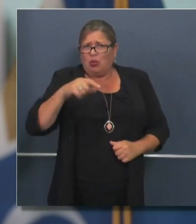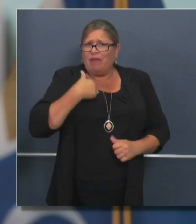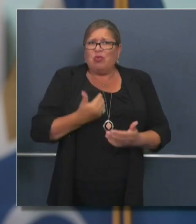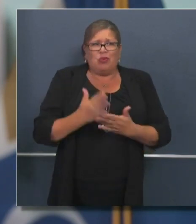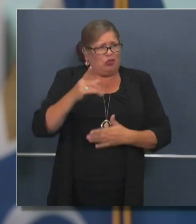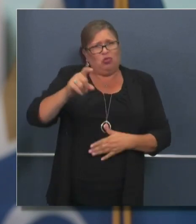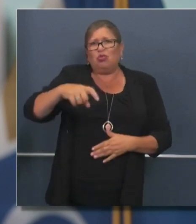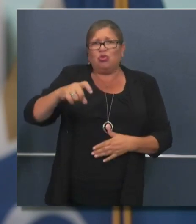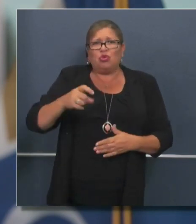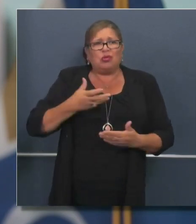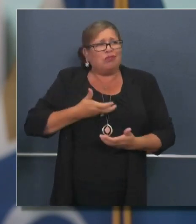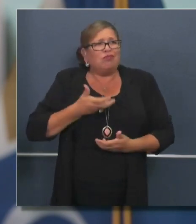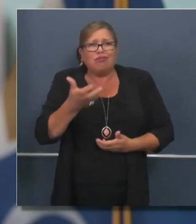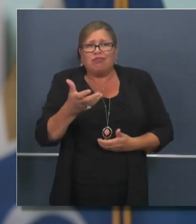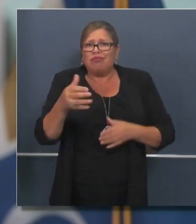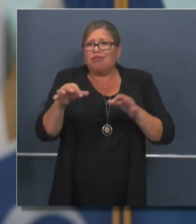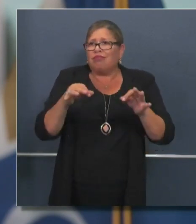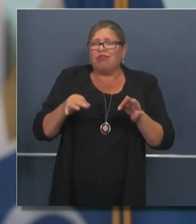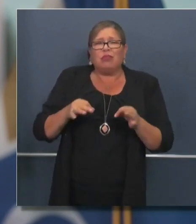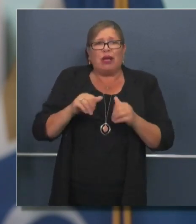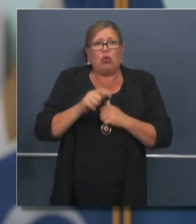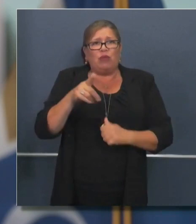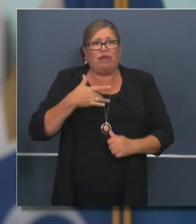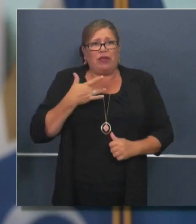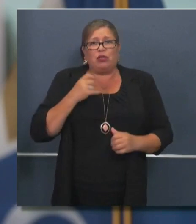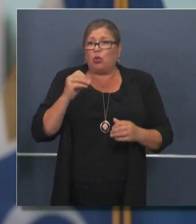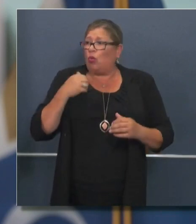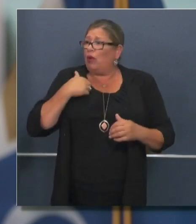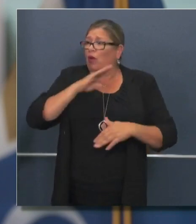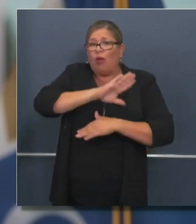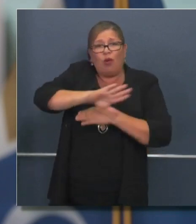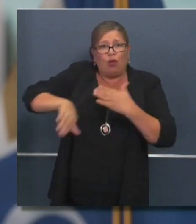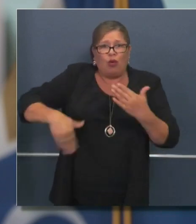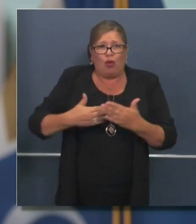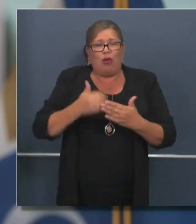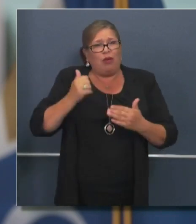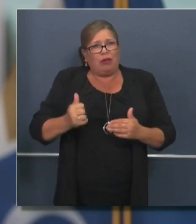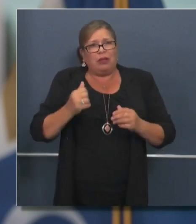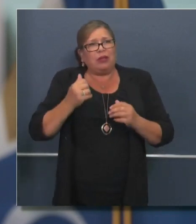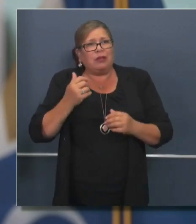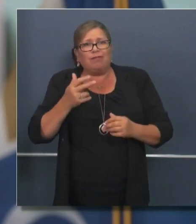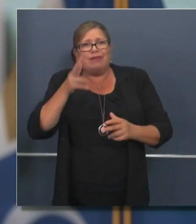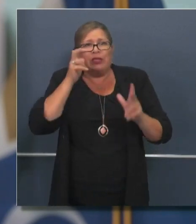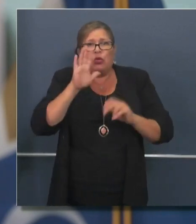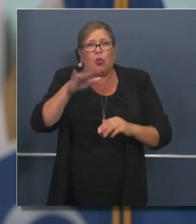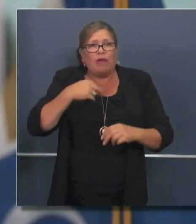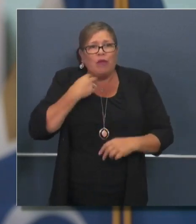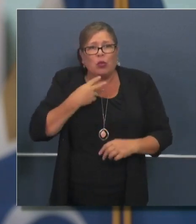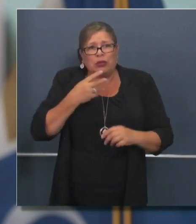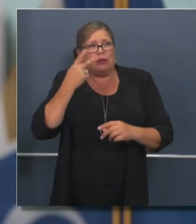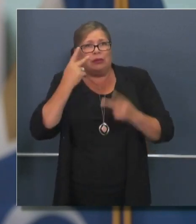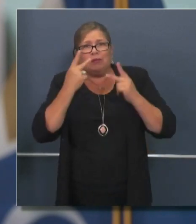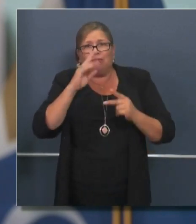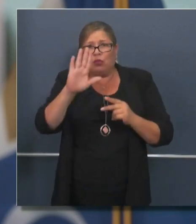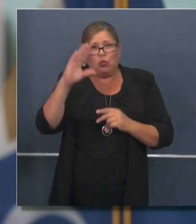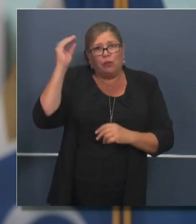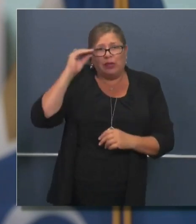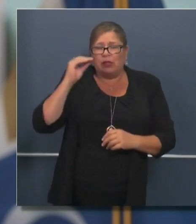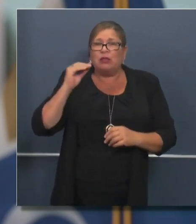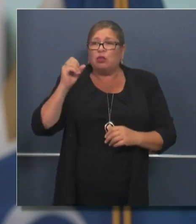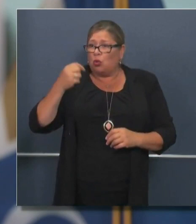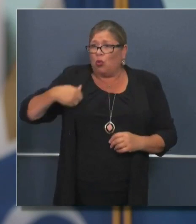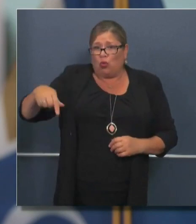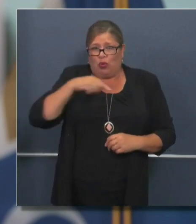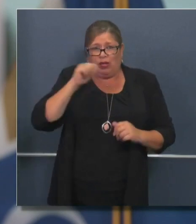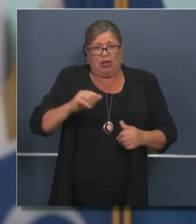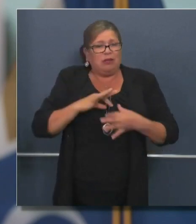as they must, so that we collectively can not only hear your voice, but we can resolve to do something